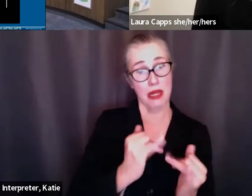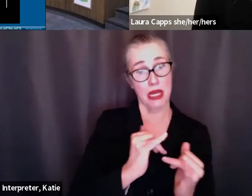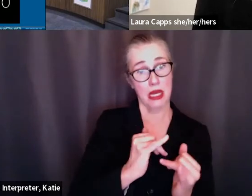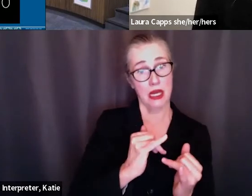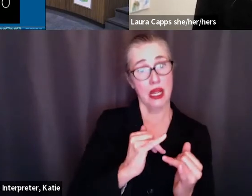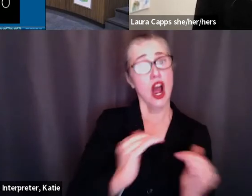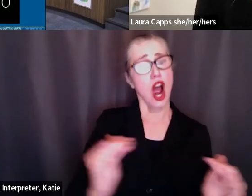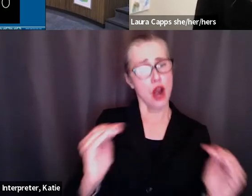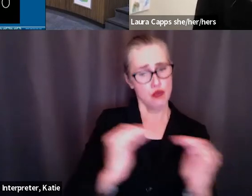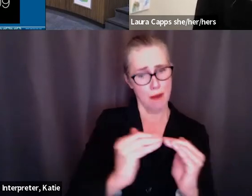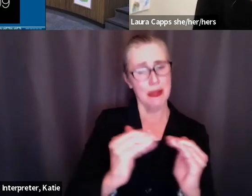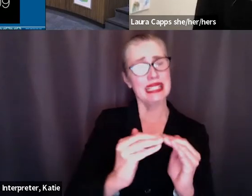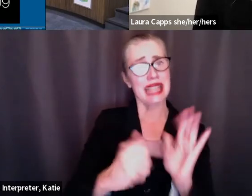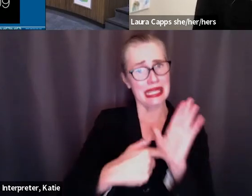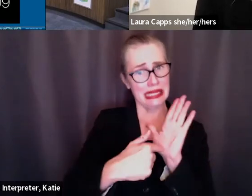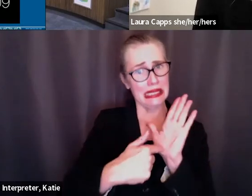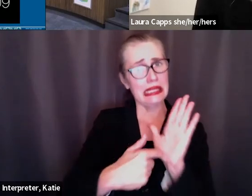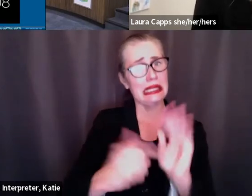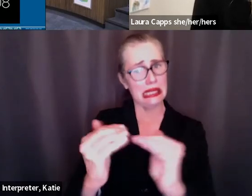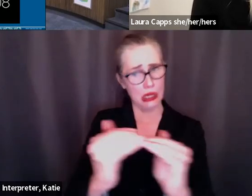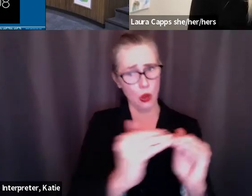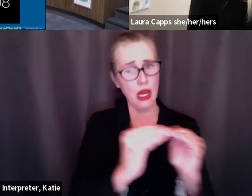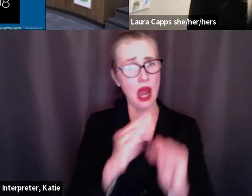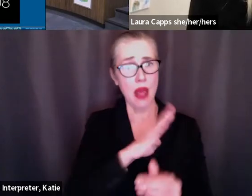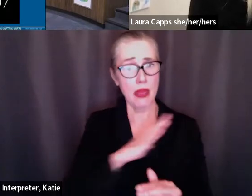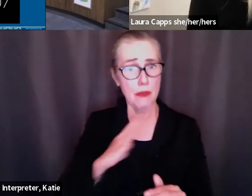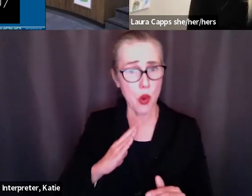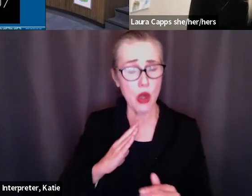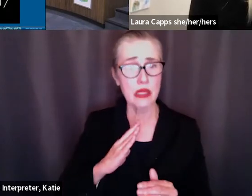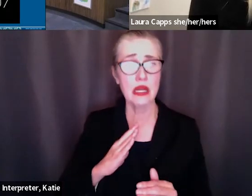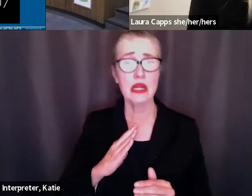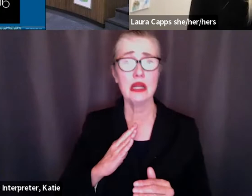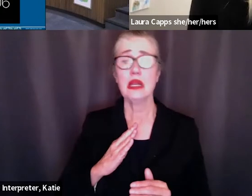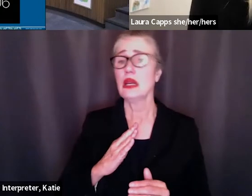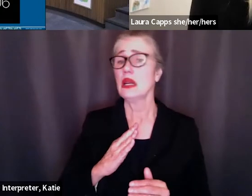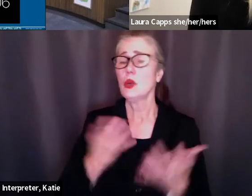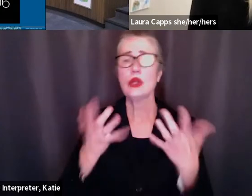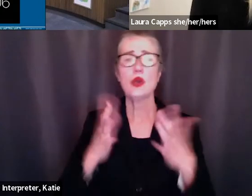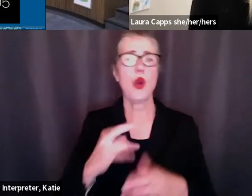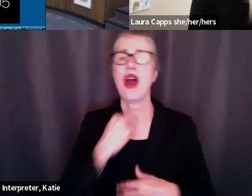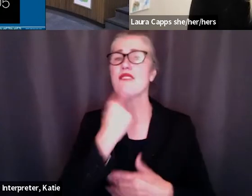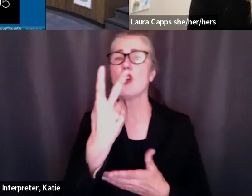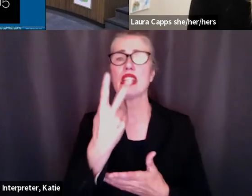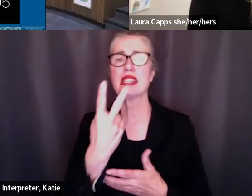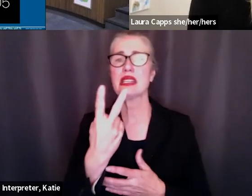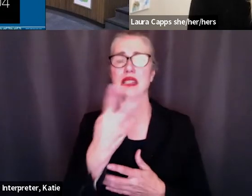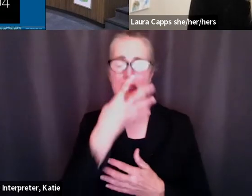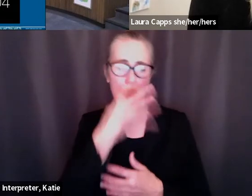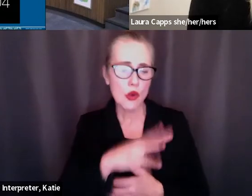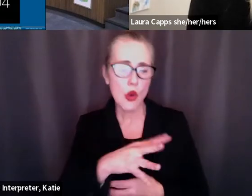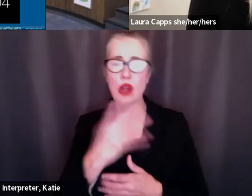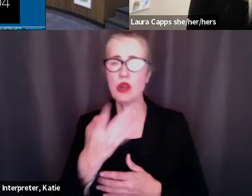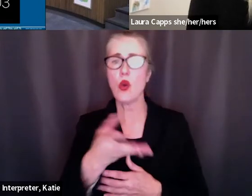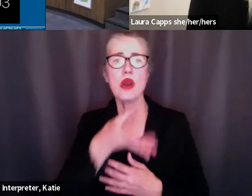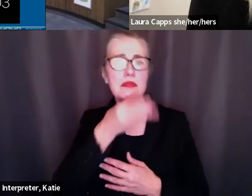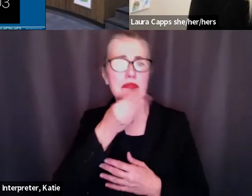represented on your board we want our voices not to be silenced and thank you for listening